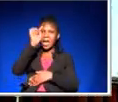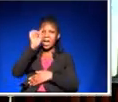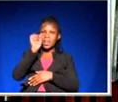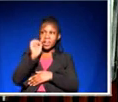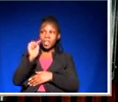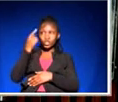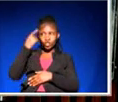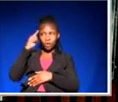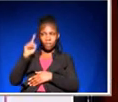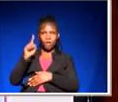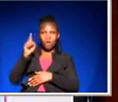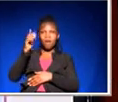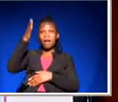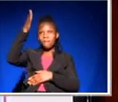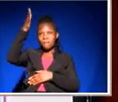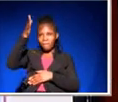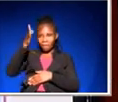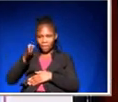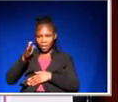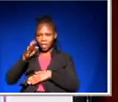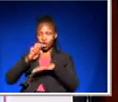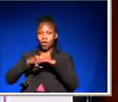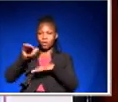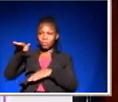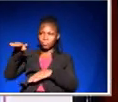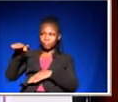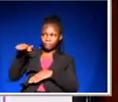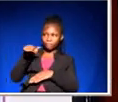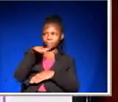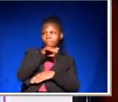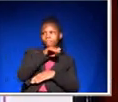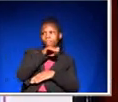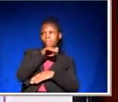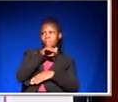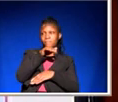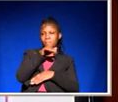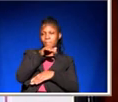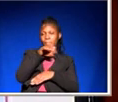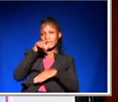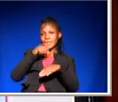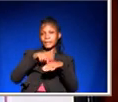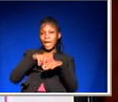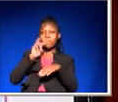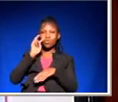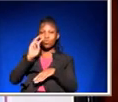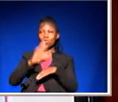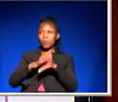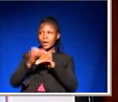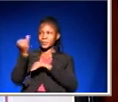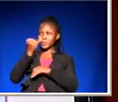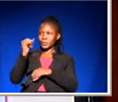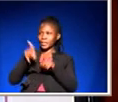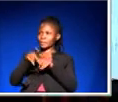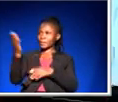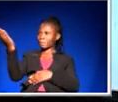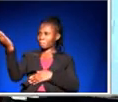vertical distance over the horizontal distance. Now, when we look at this diagram,